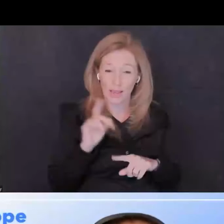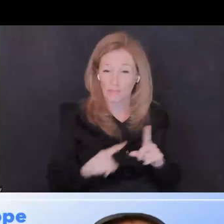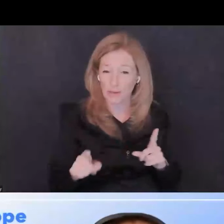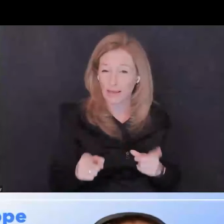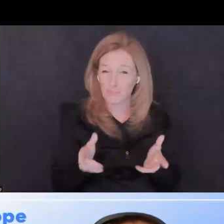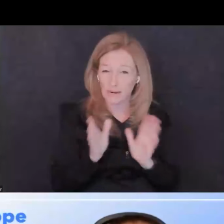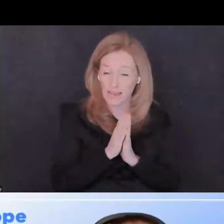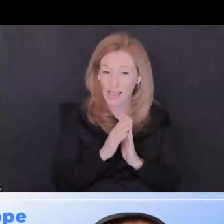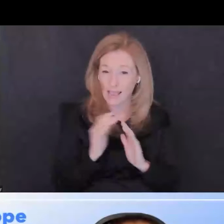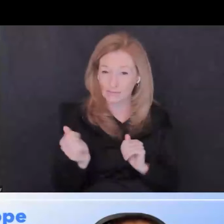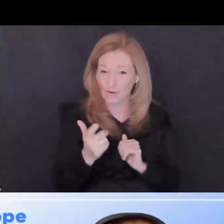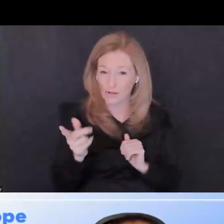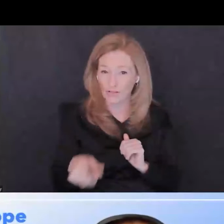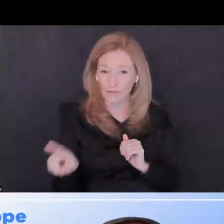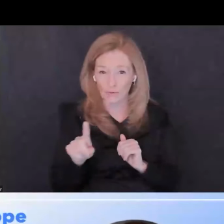say.